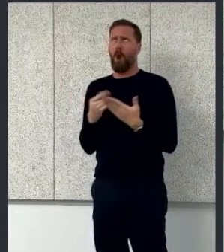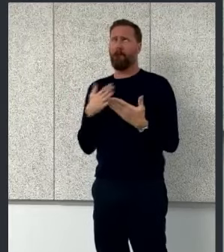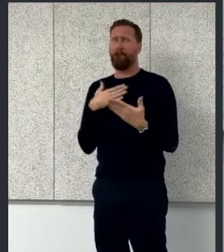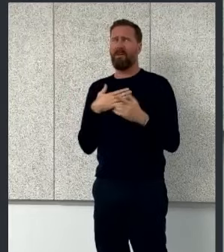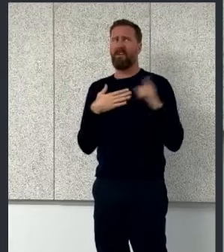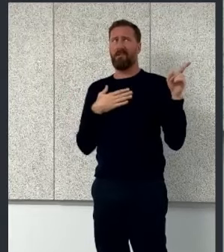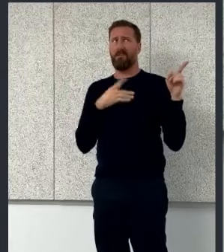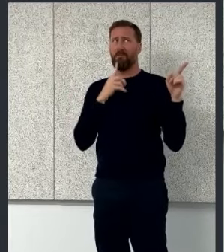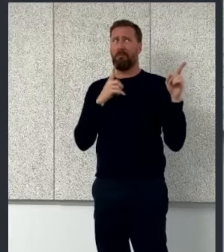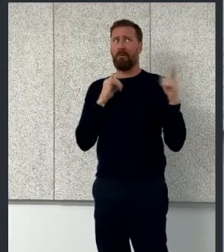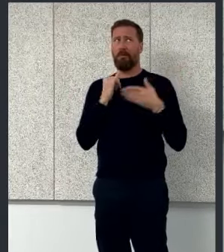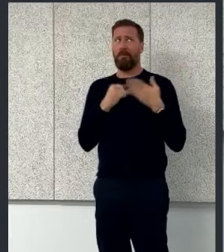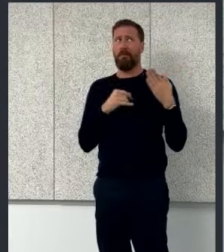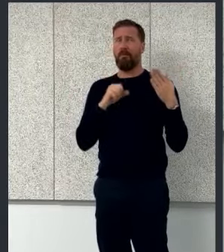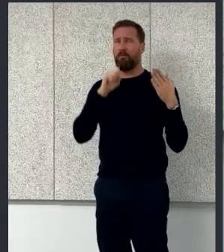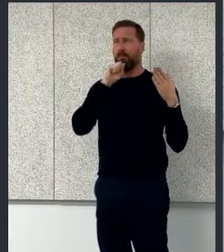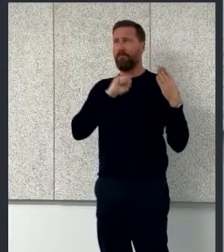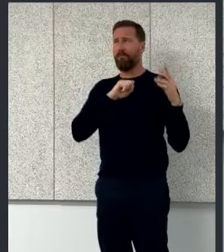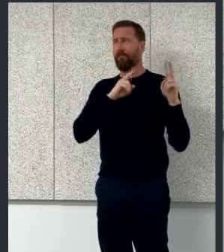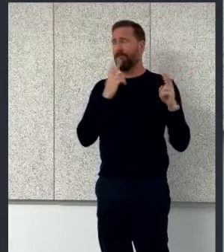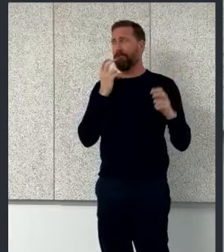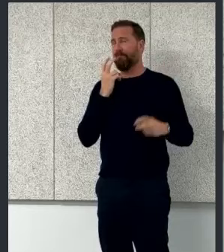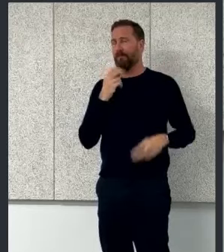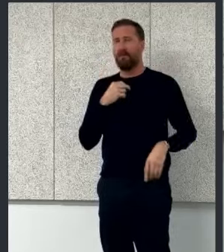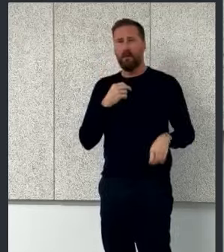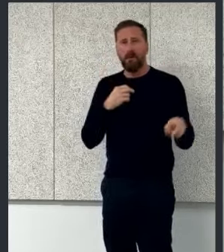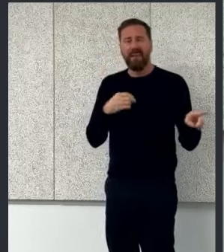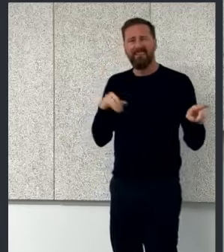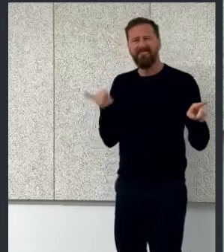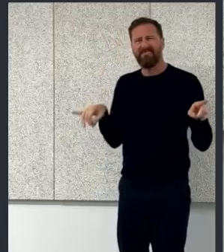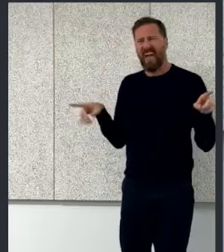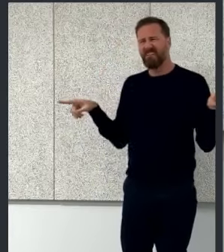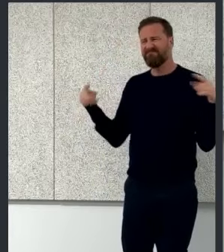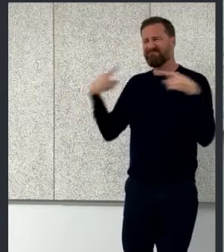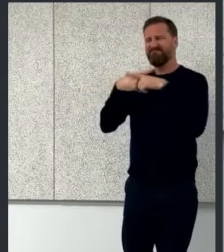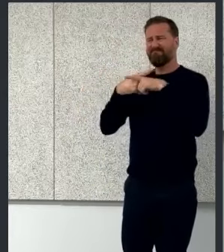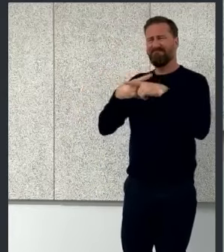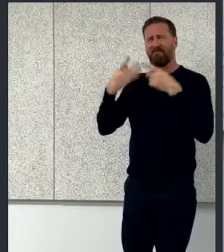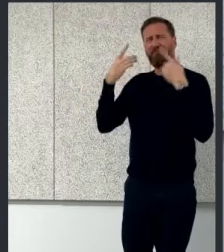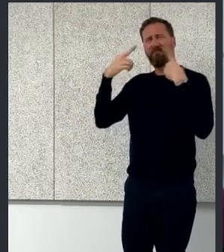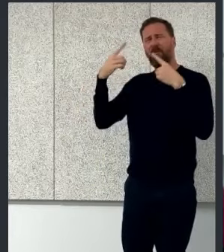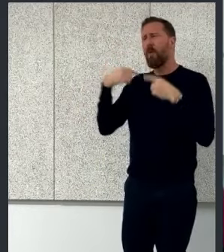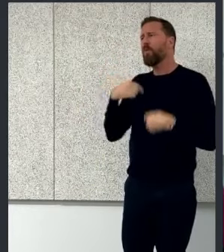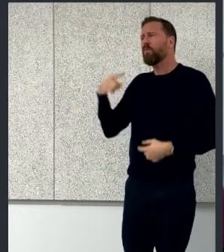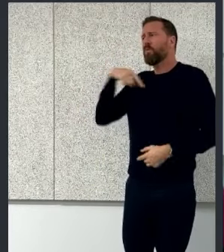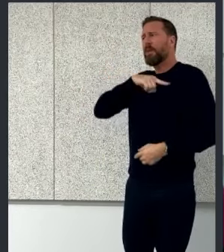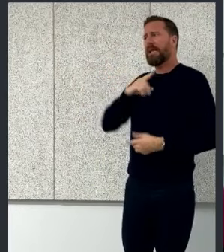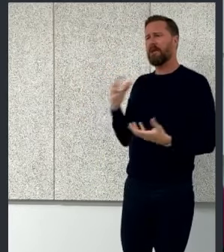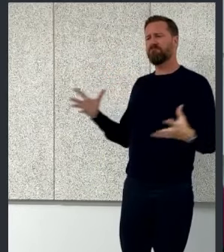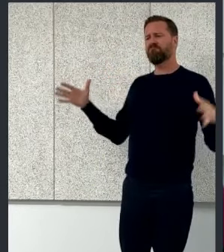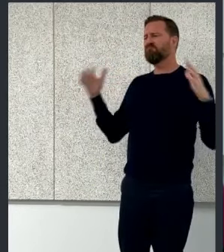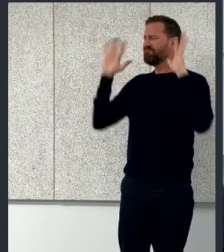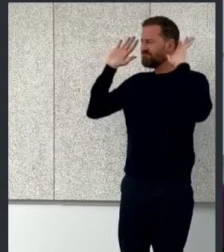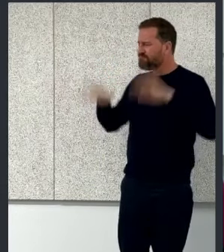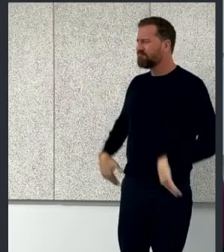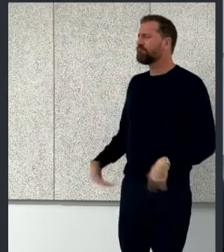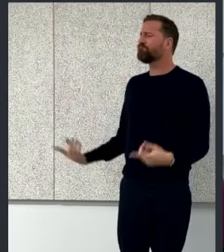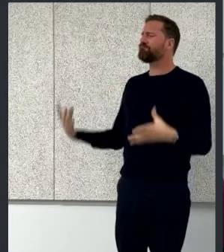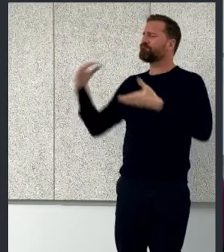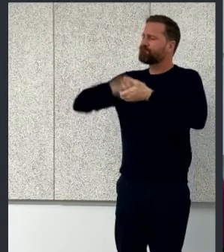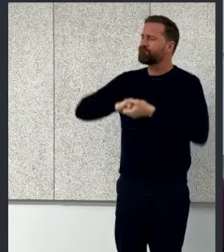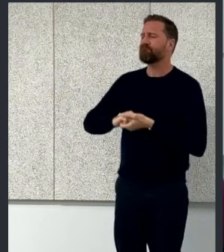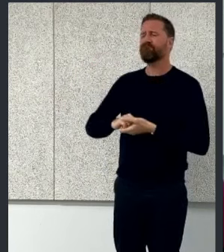go. Yeah. Because I think we have an opportunity to work together much more right now. Yes. Yes. Yes